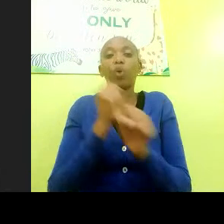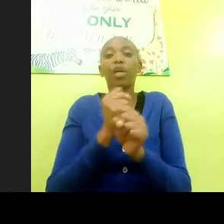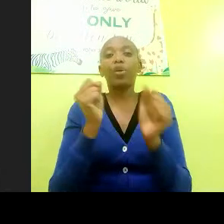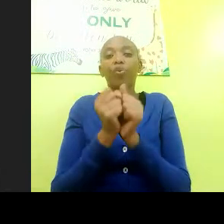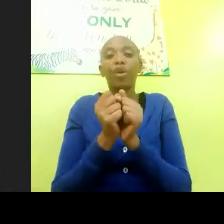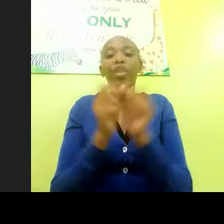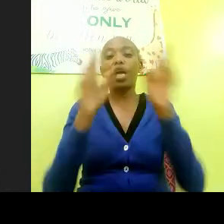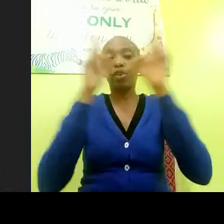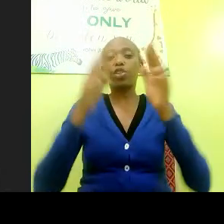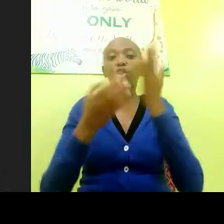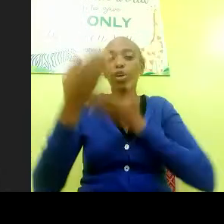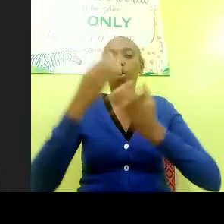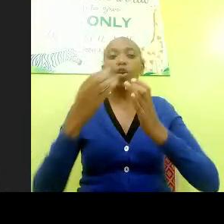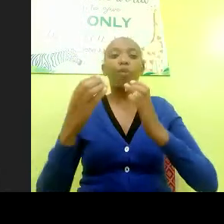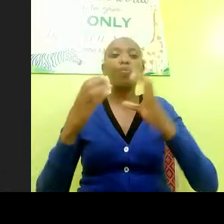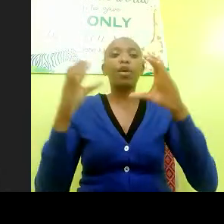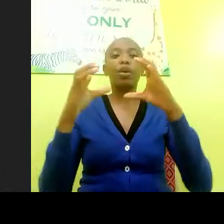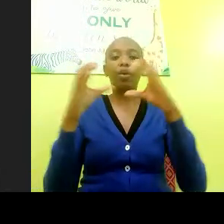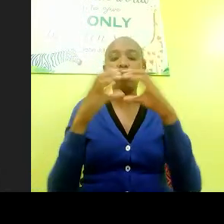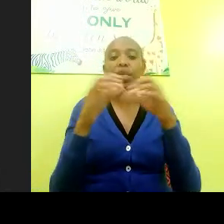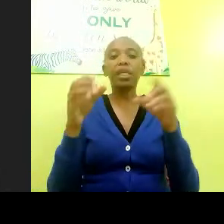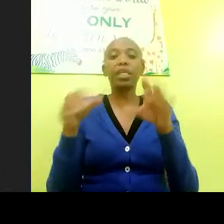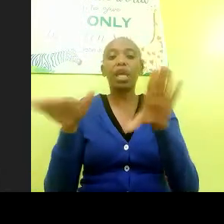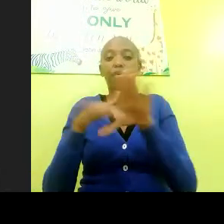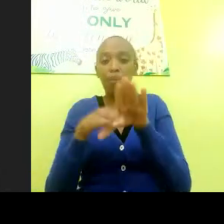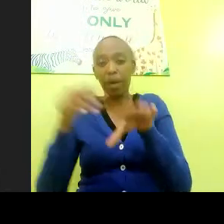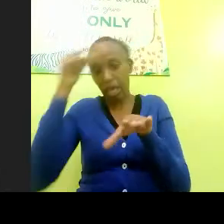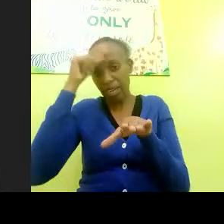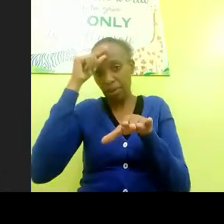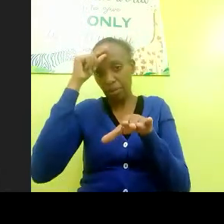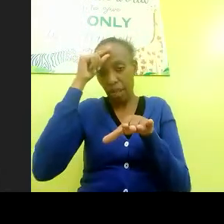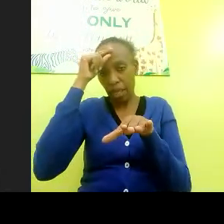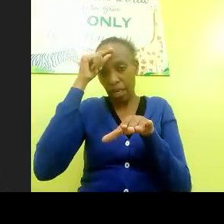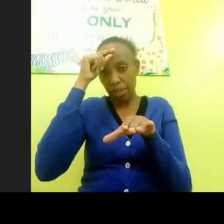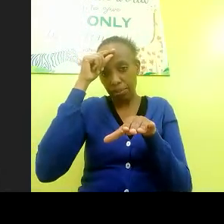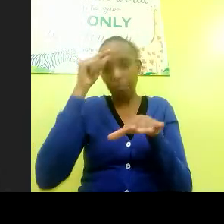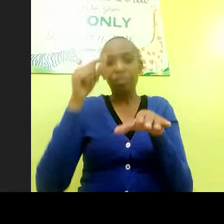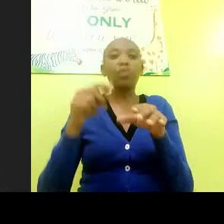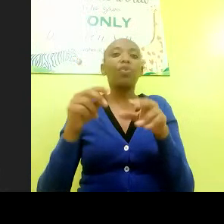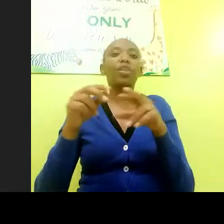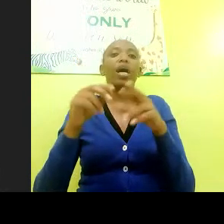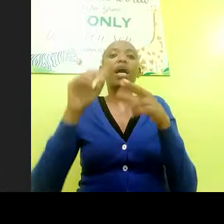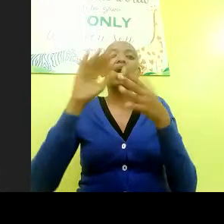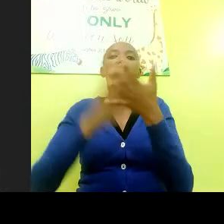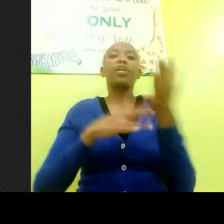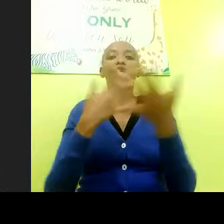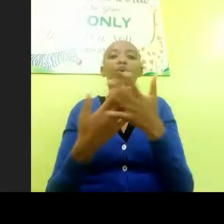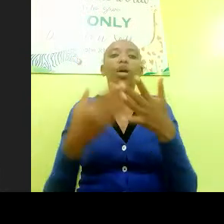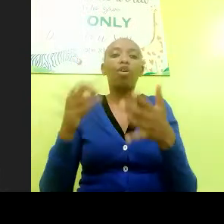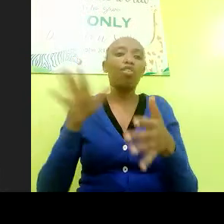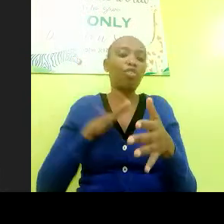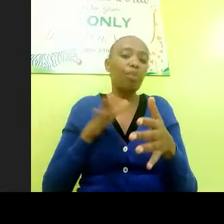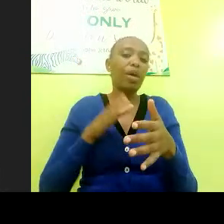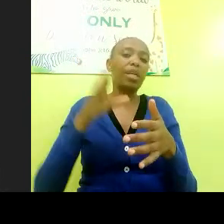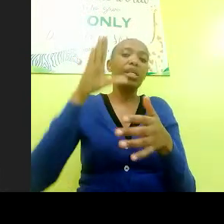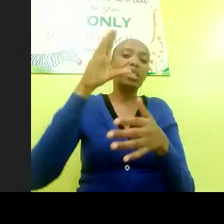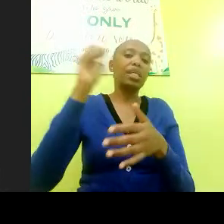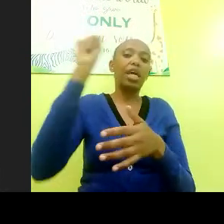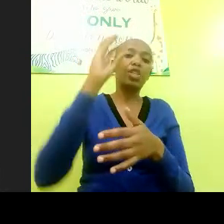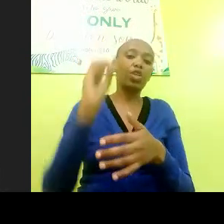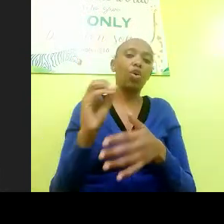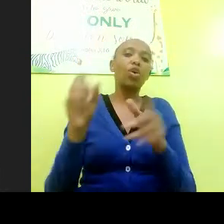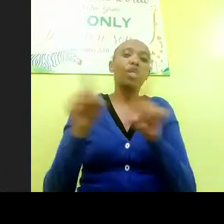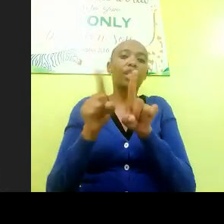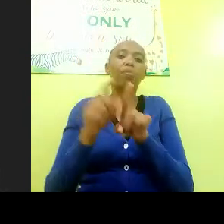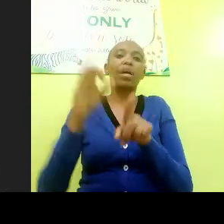economic communities and their member states, as well as regional networks of women CSOs, such as Femnet